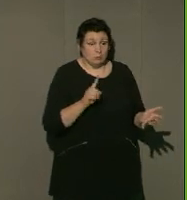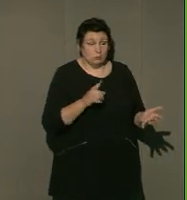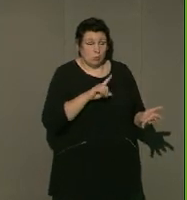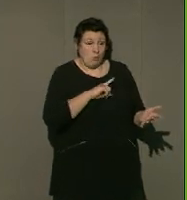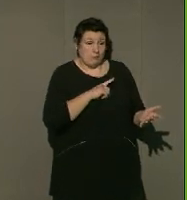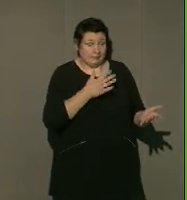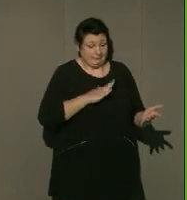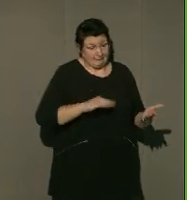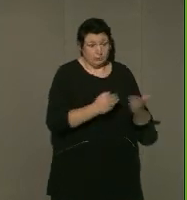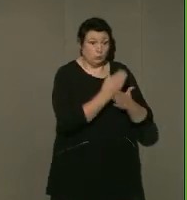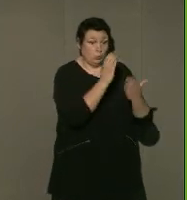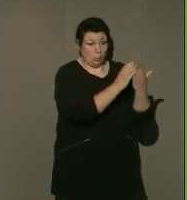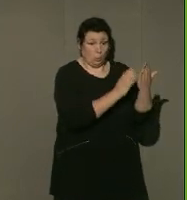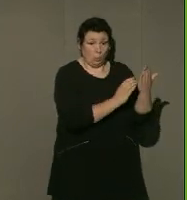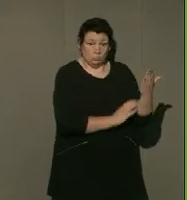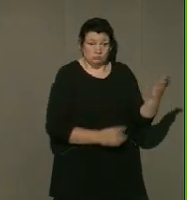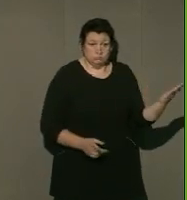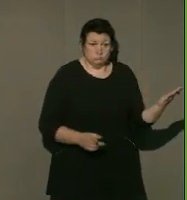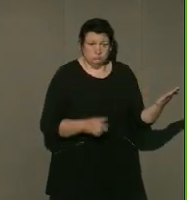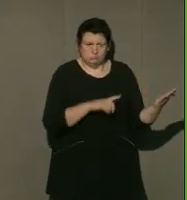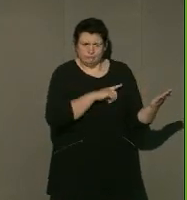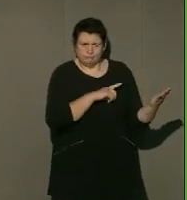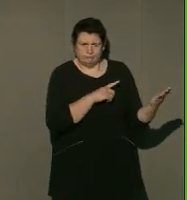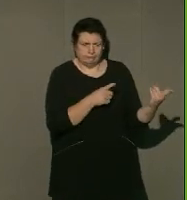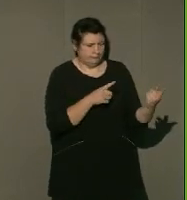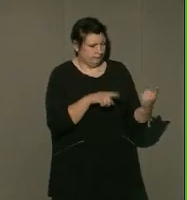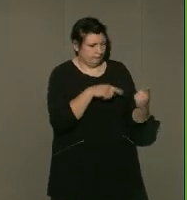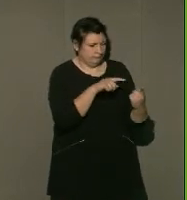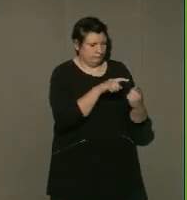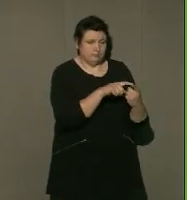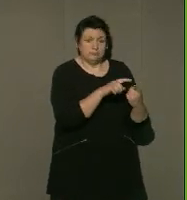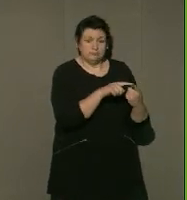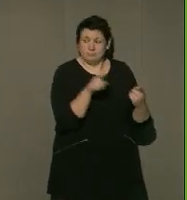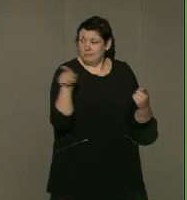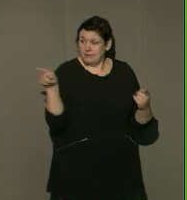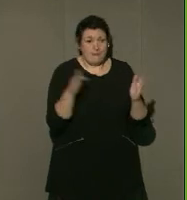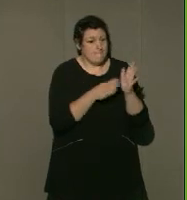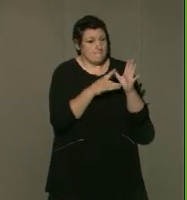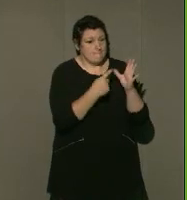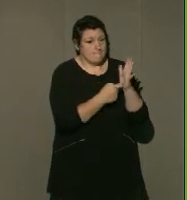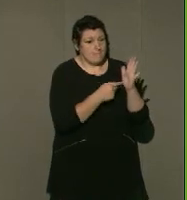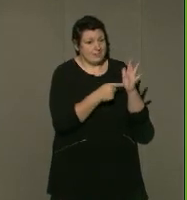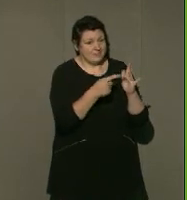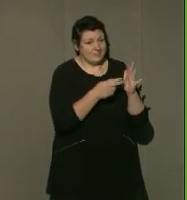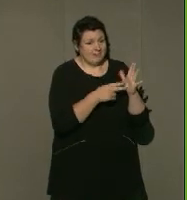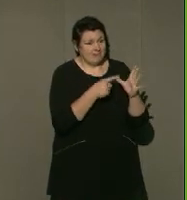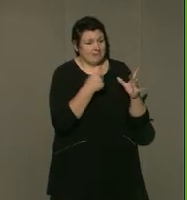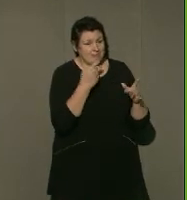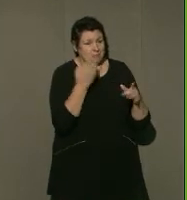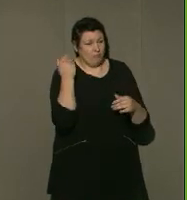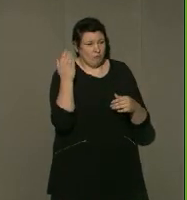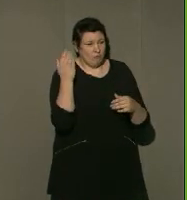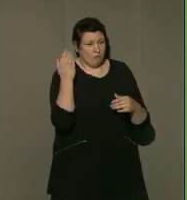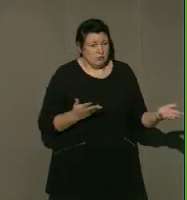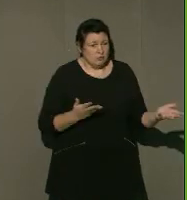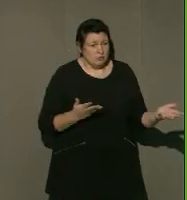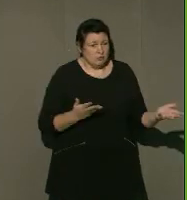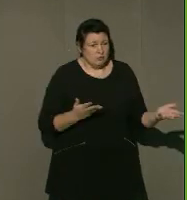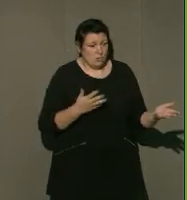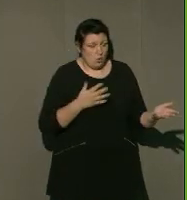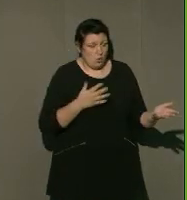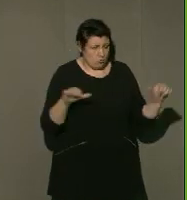constitution. We need a new constitution for the reasons that Martina outlined earlier. And I'd just like to deal very